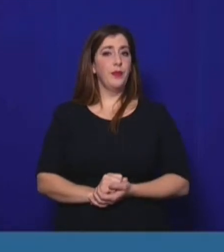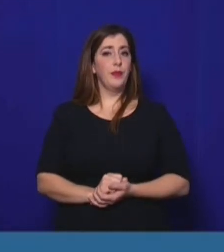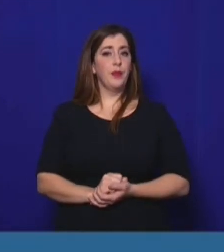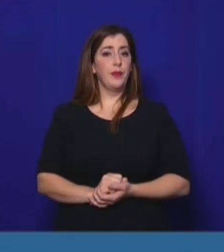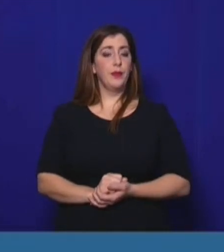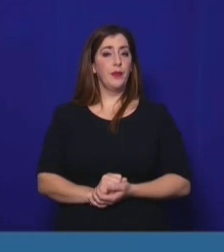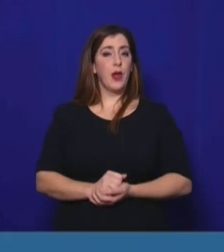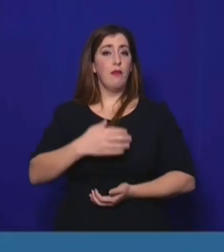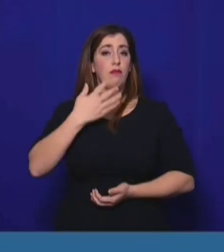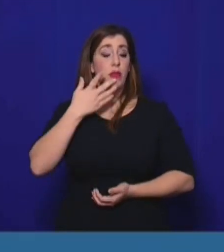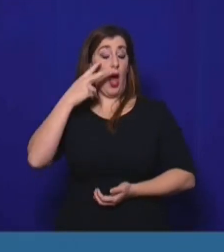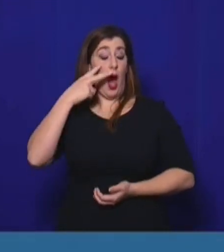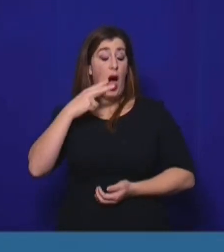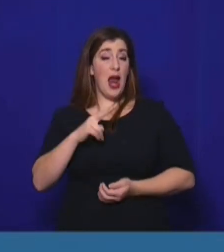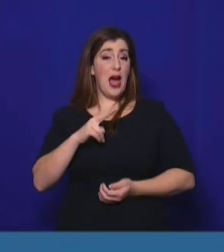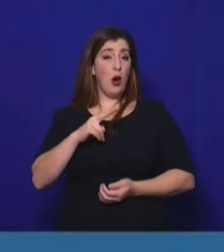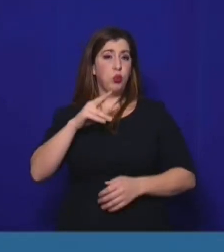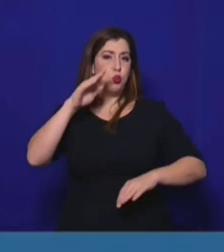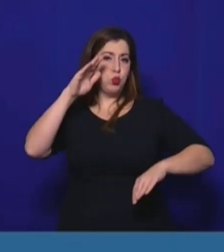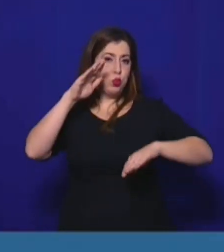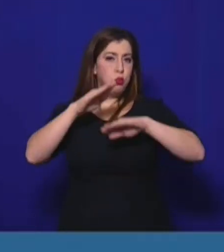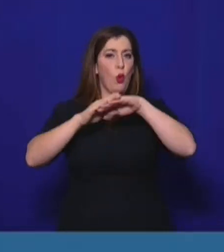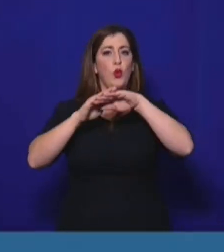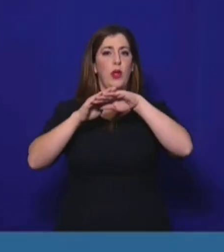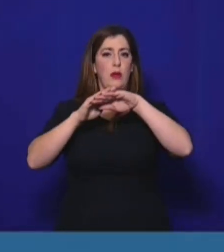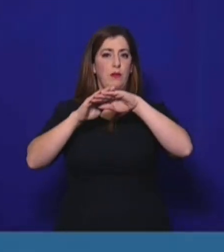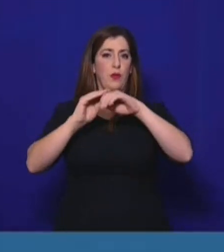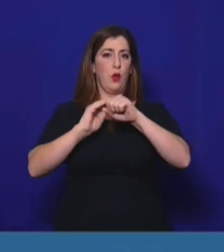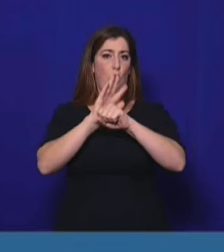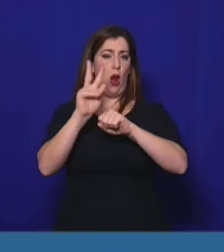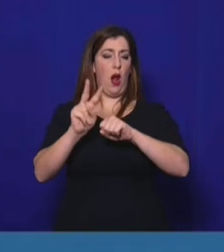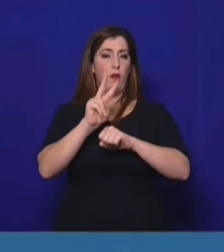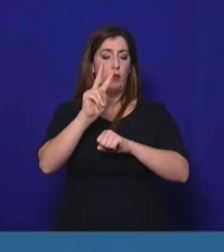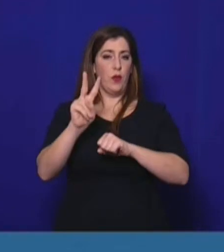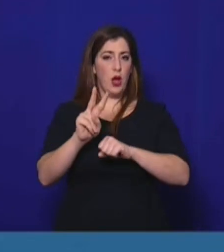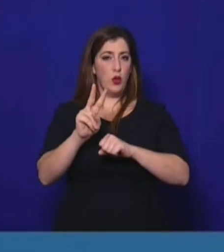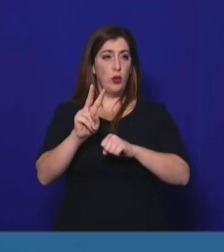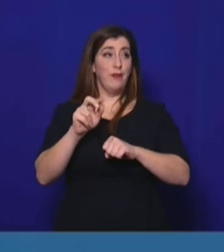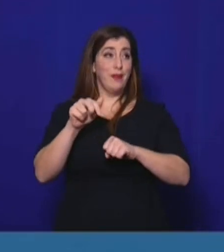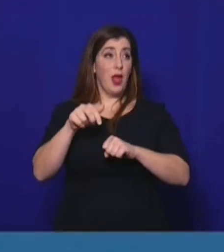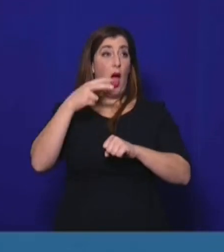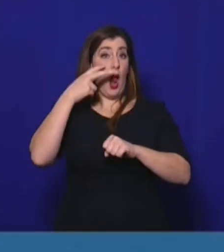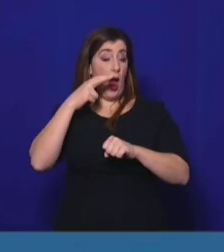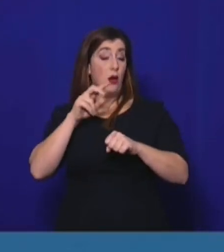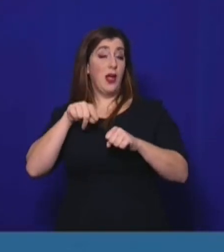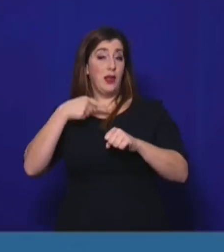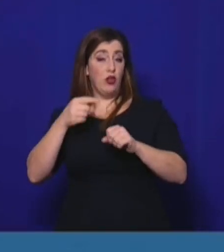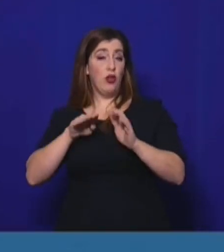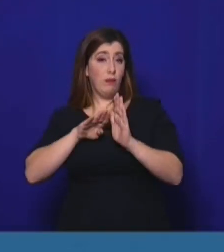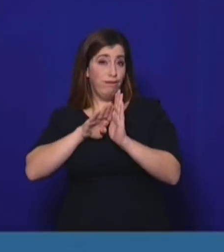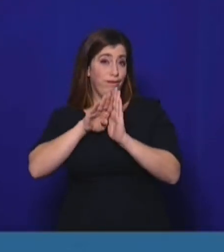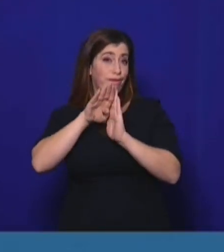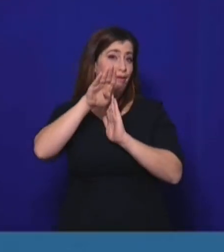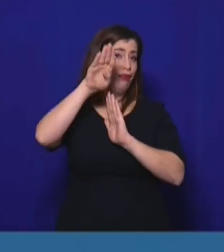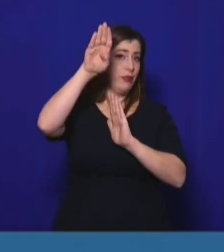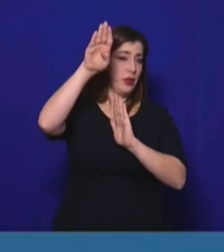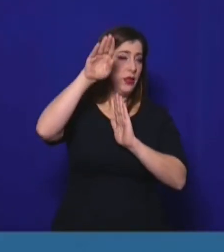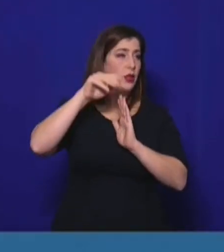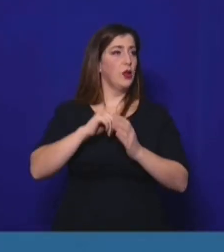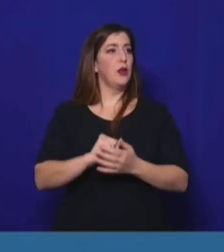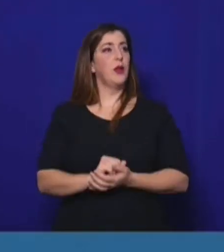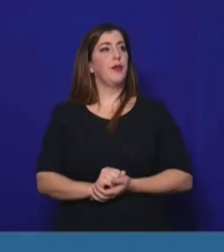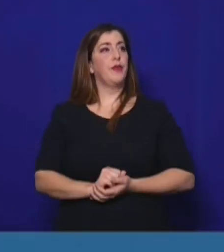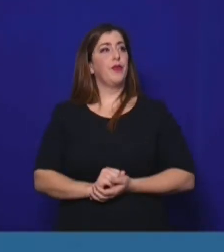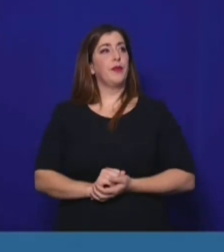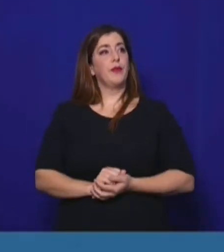ta' każijiet tal-COVID bħalma jkun mistenni qegħdin rajna li l-numru ta' każijiet tal-COVID żdiedu u jekk